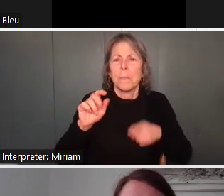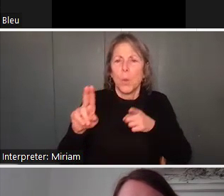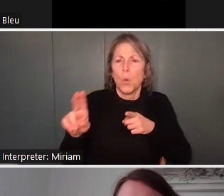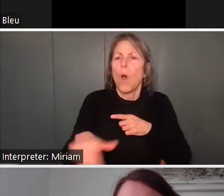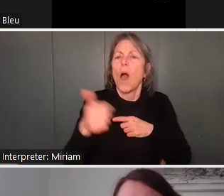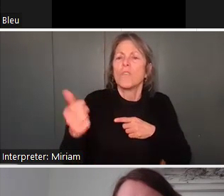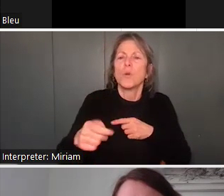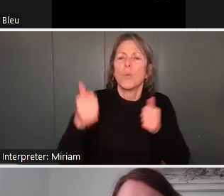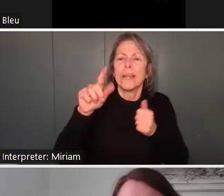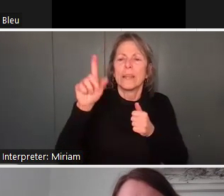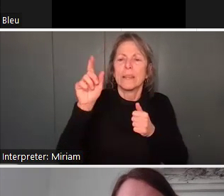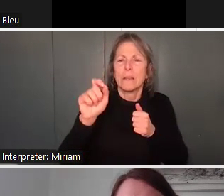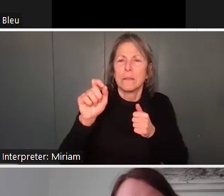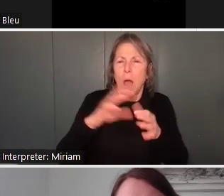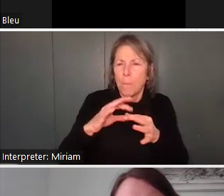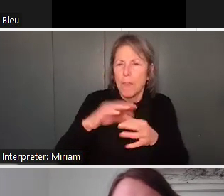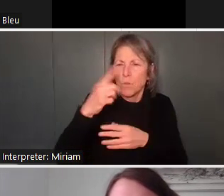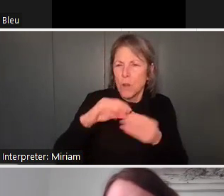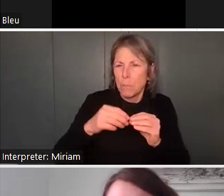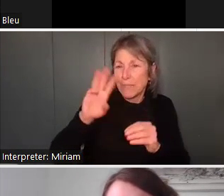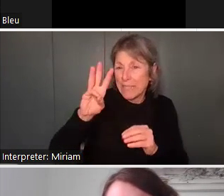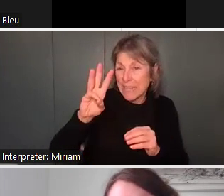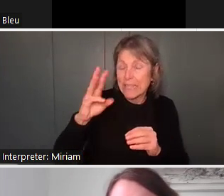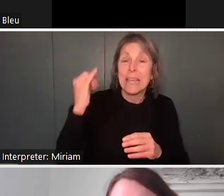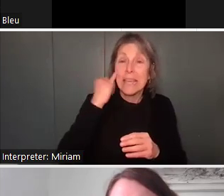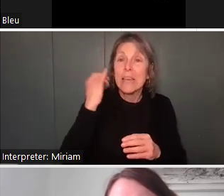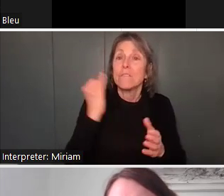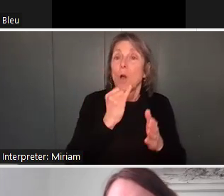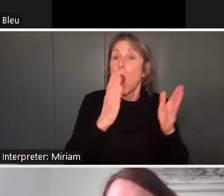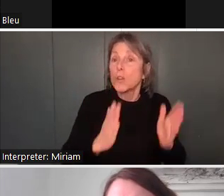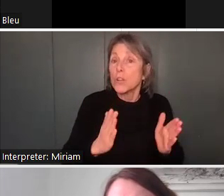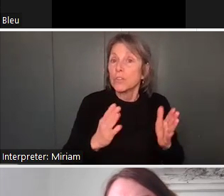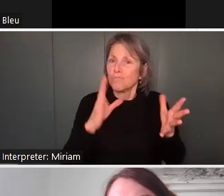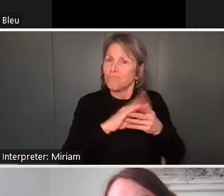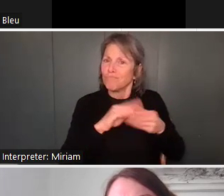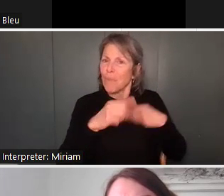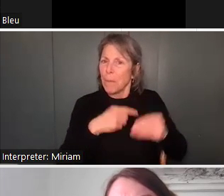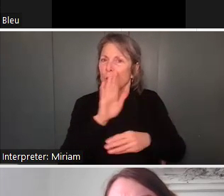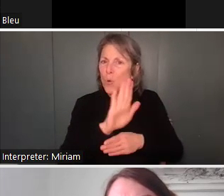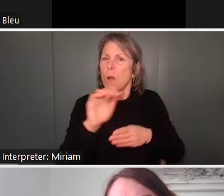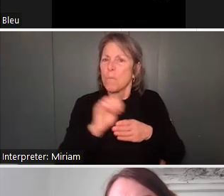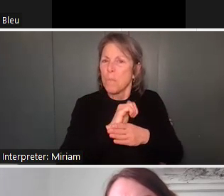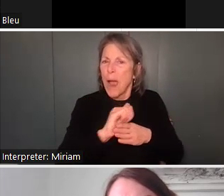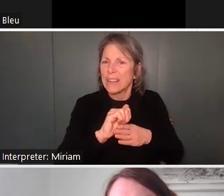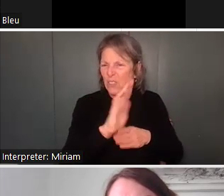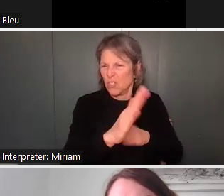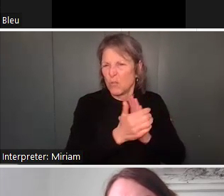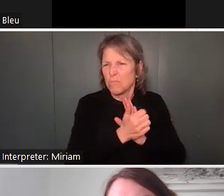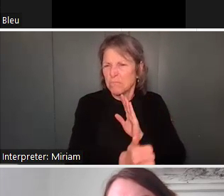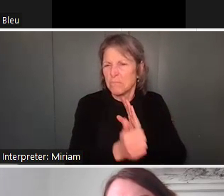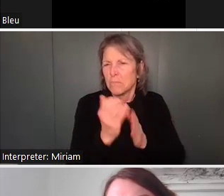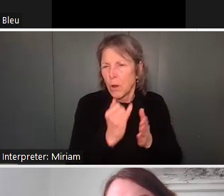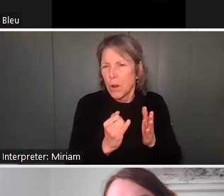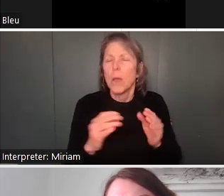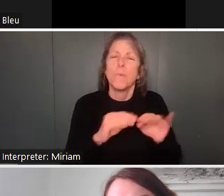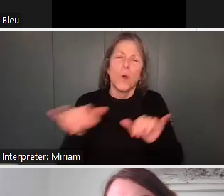5, oh, it's number 6 now. If artist, tell us about your practice. To me, more common